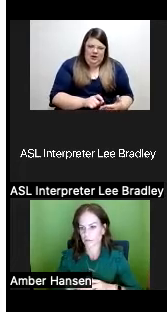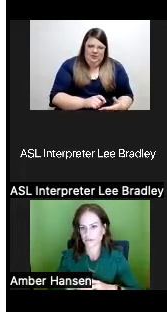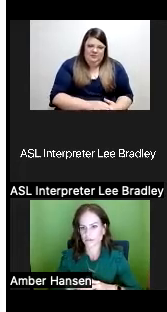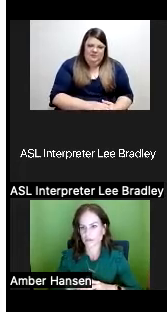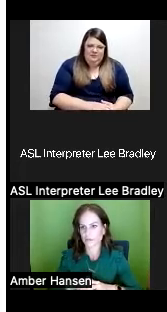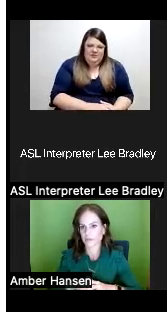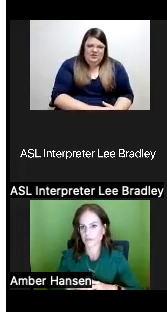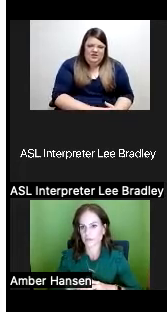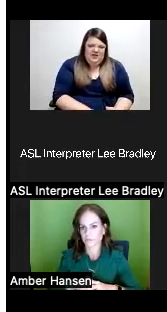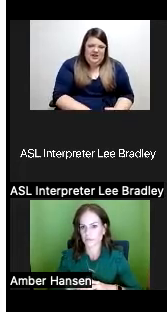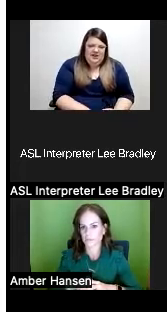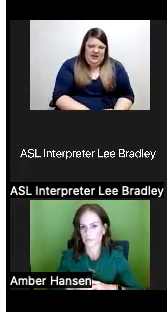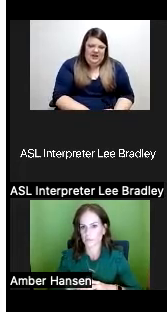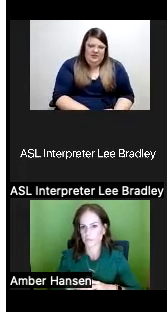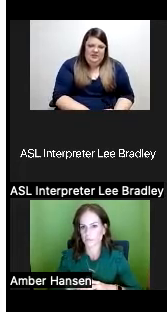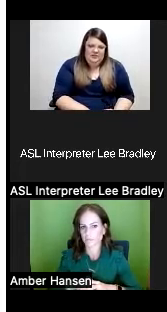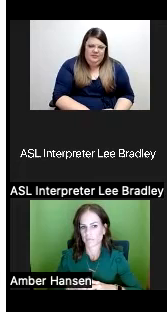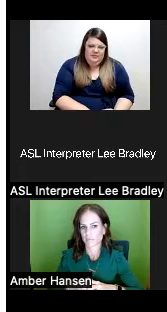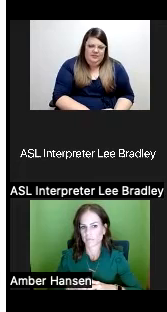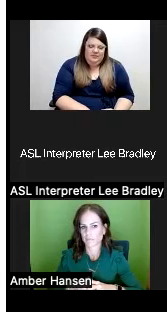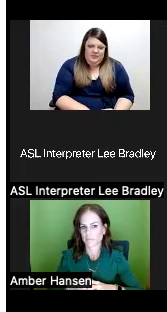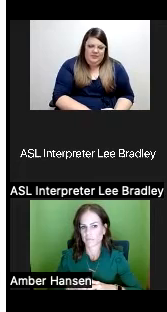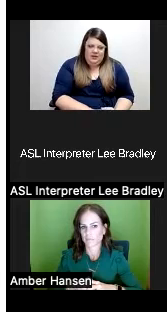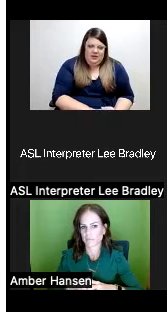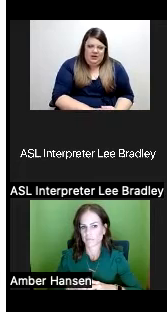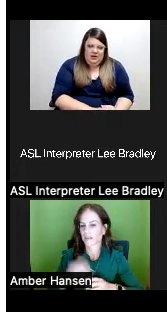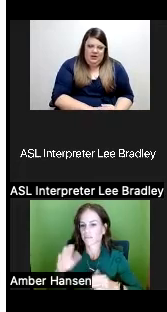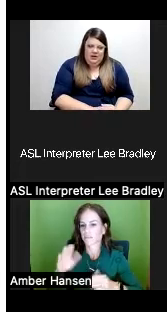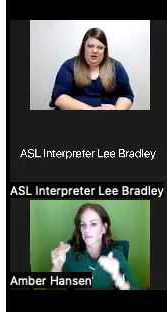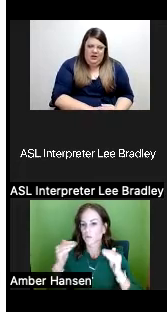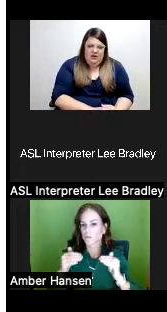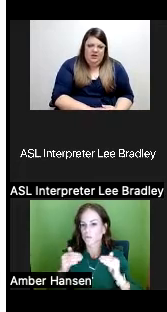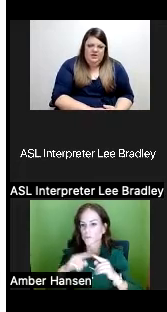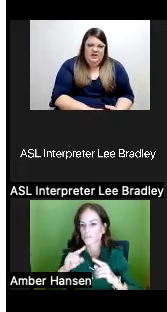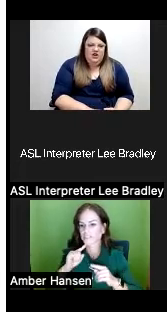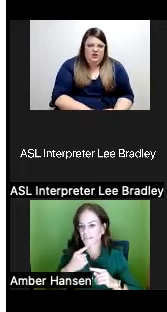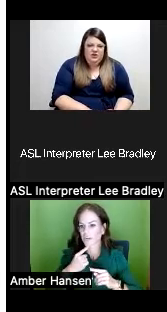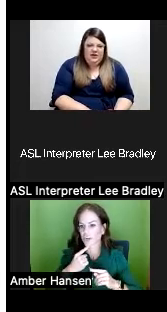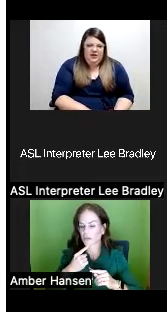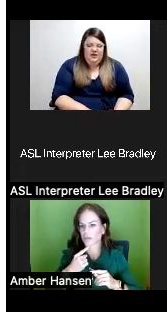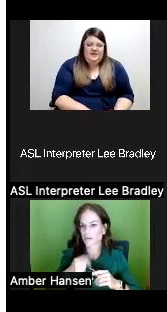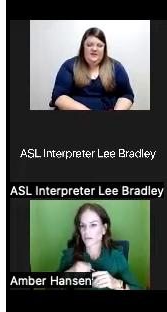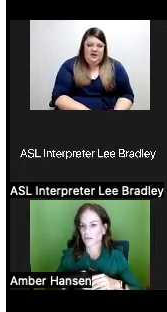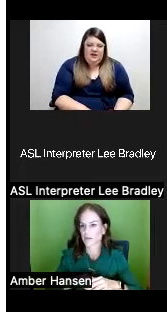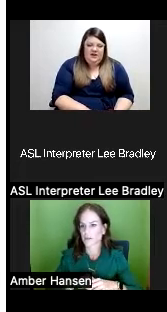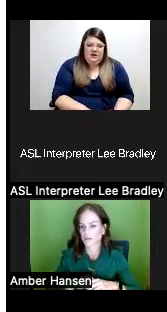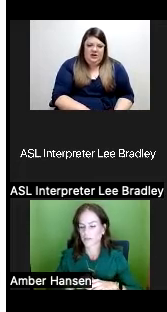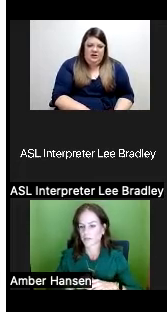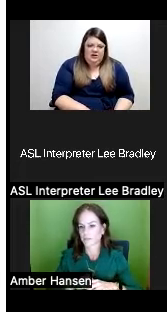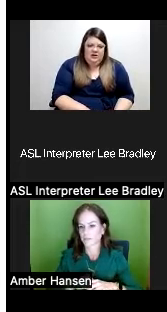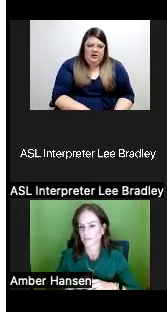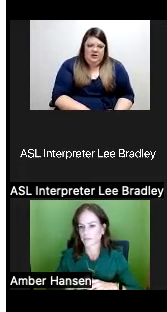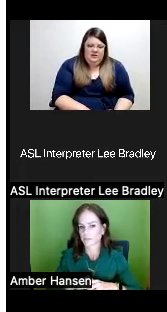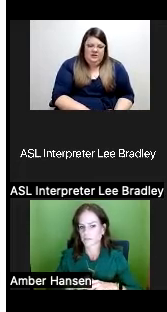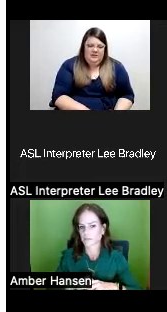Well, I wrote something. It's very unclear. Of the day. Would you like to? So then you can go to now the severe.